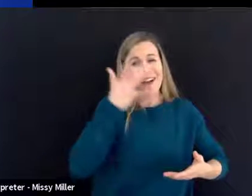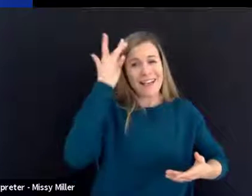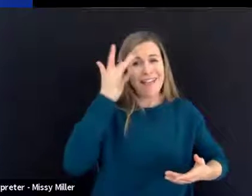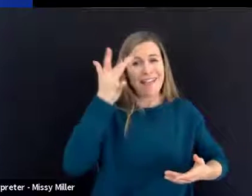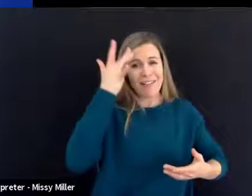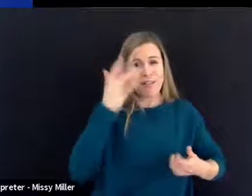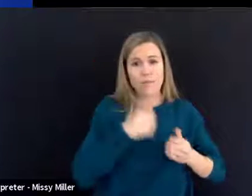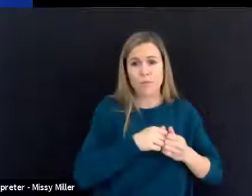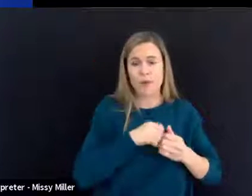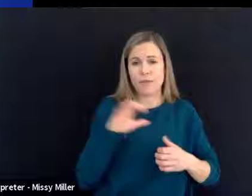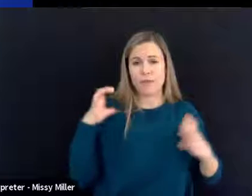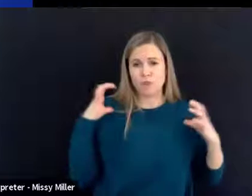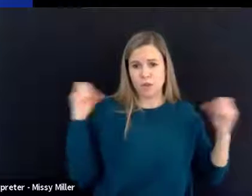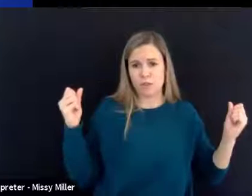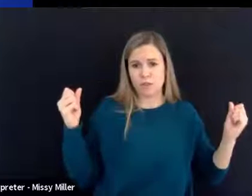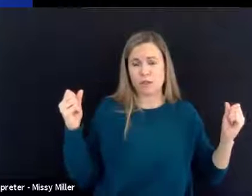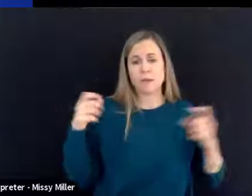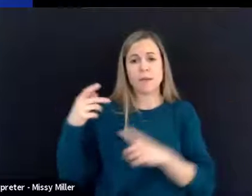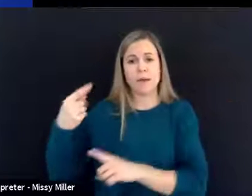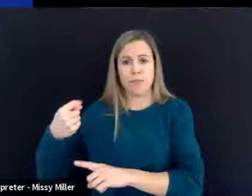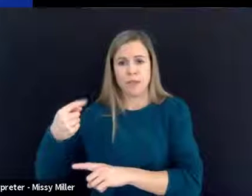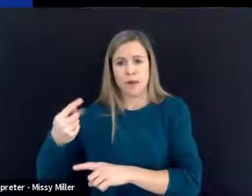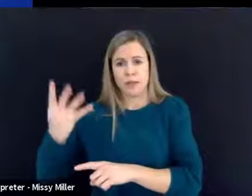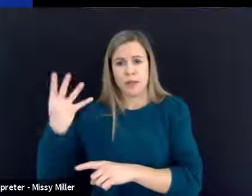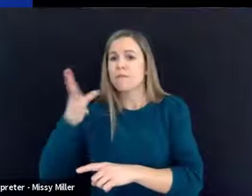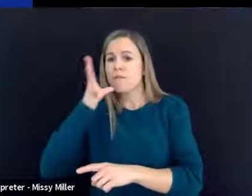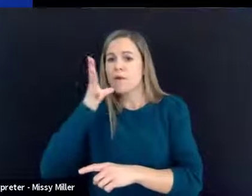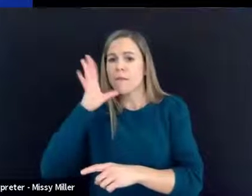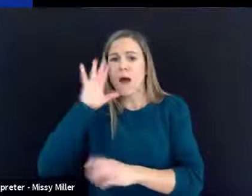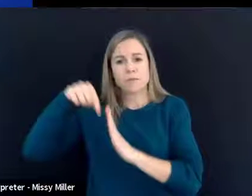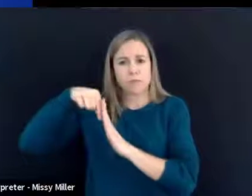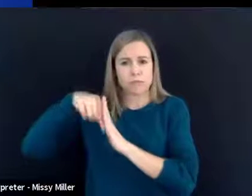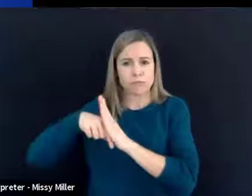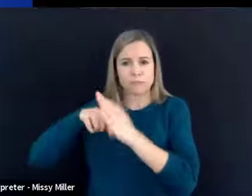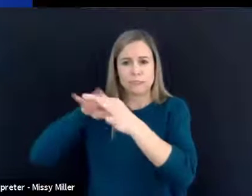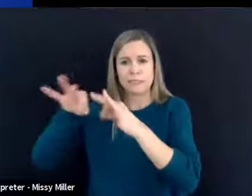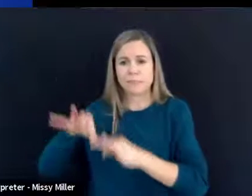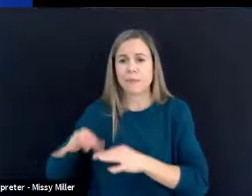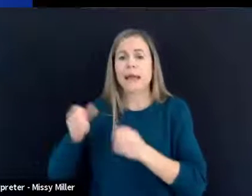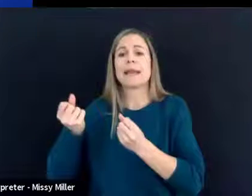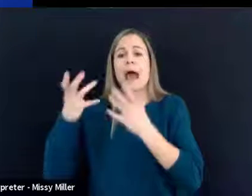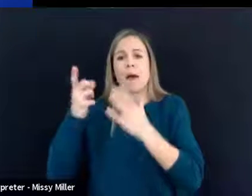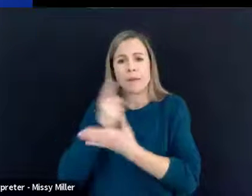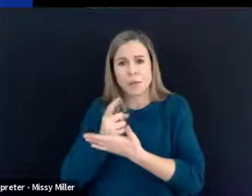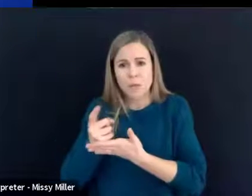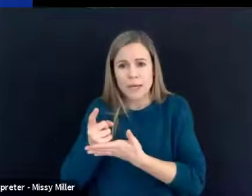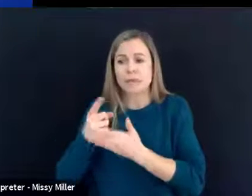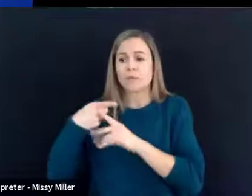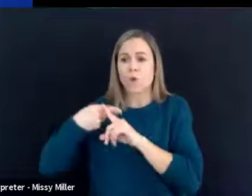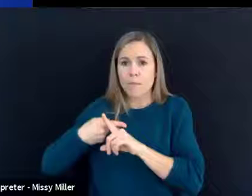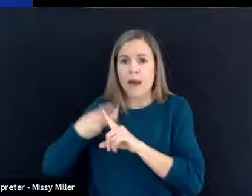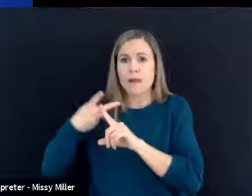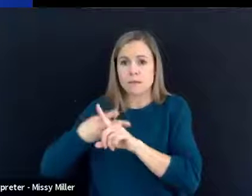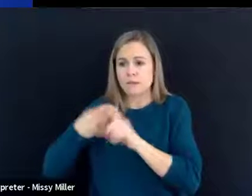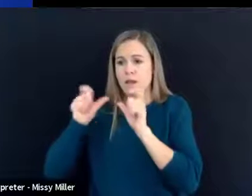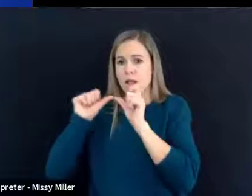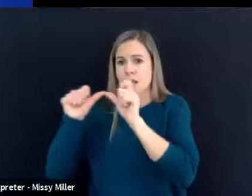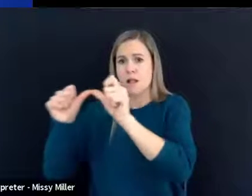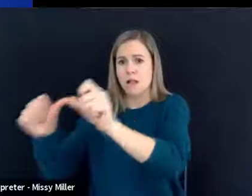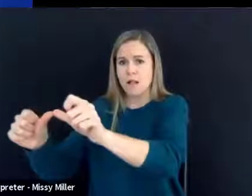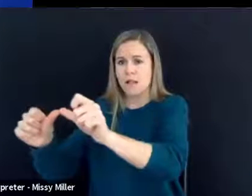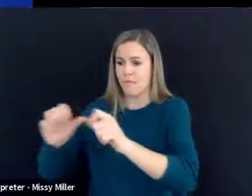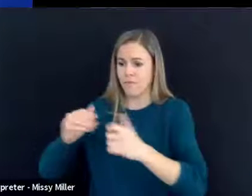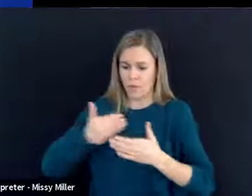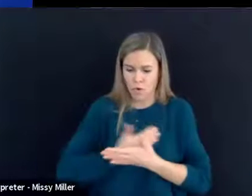hear the 4 mamas who will talk to you on Thursday talk about the number of weeks or months that their new